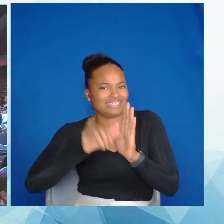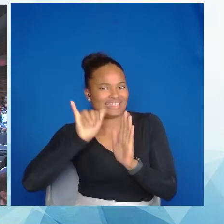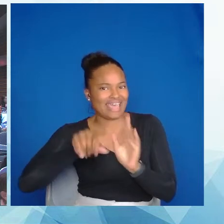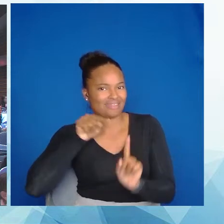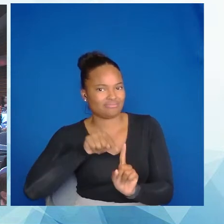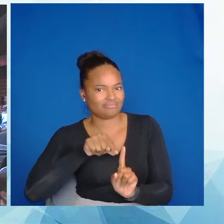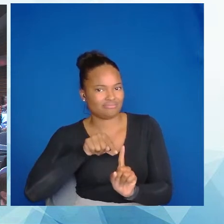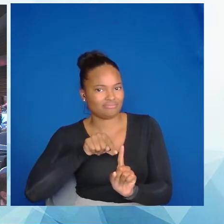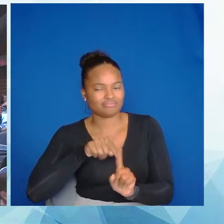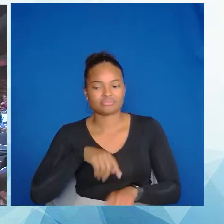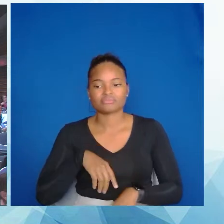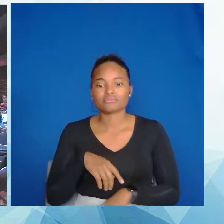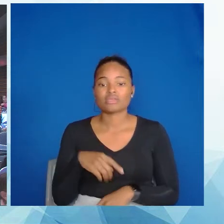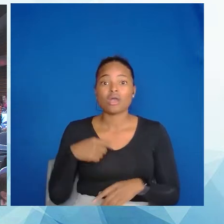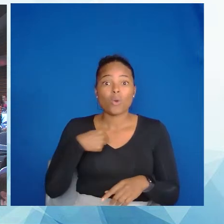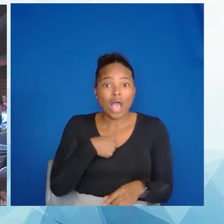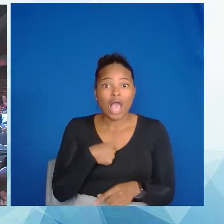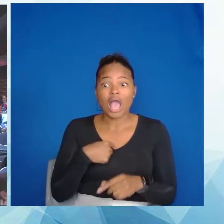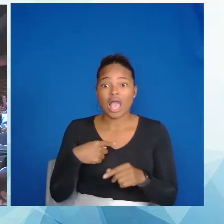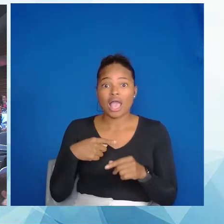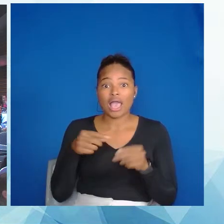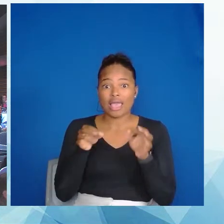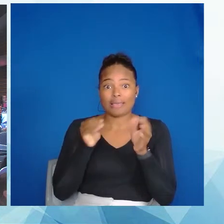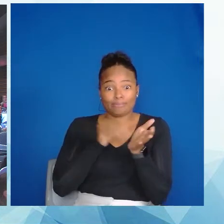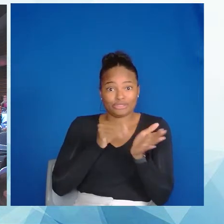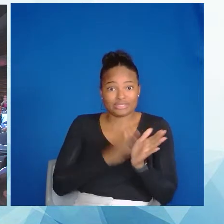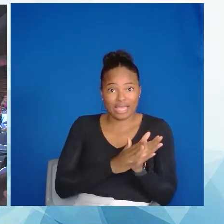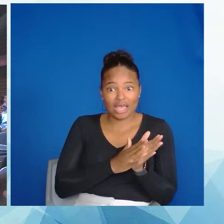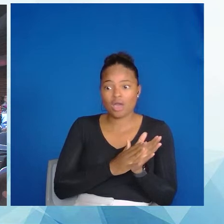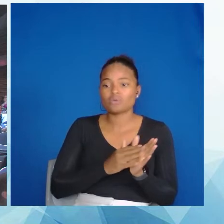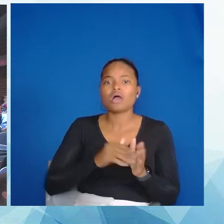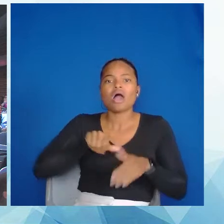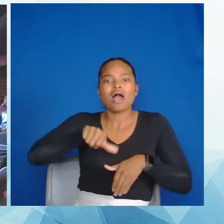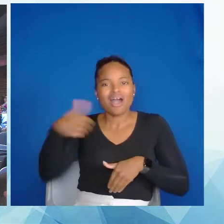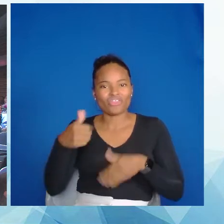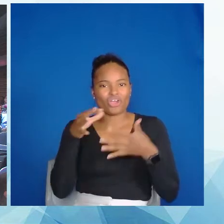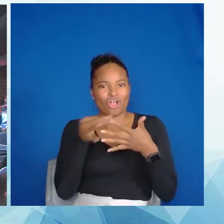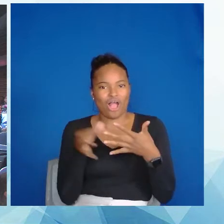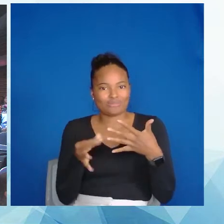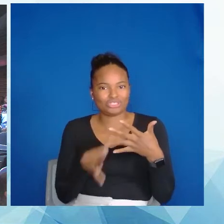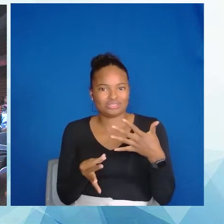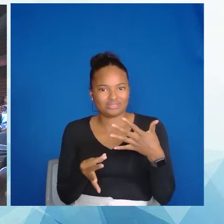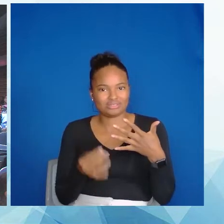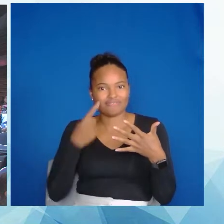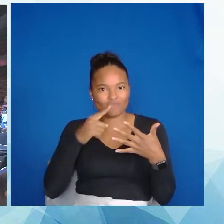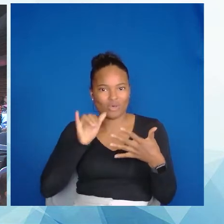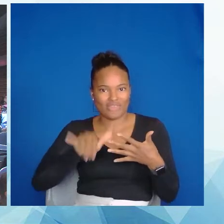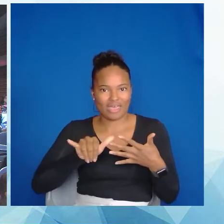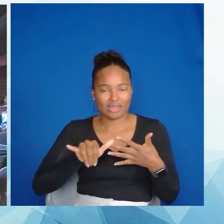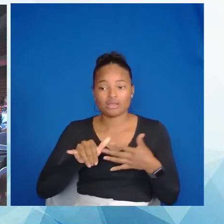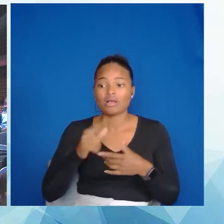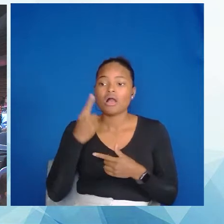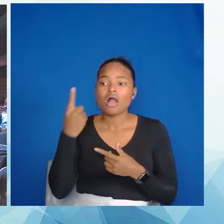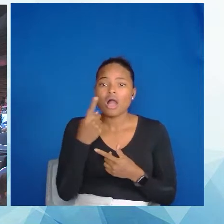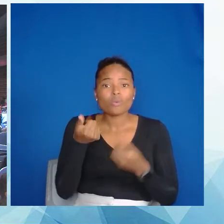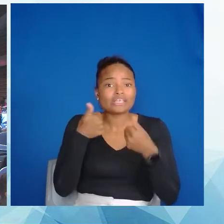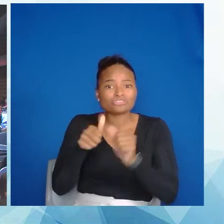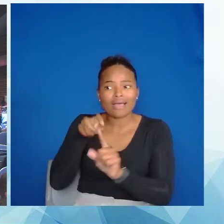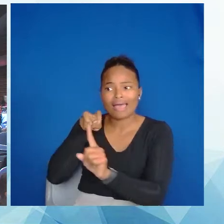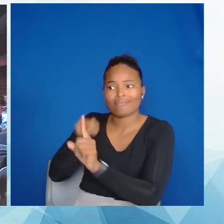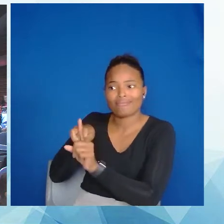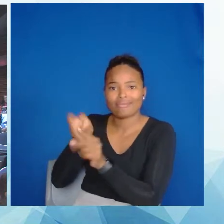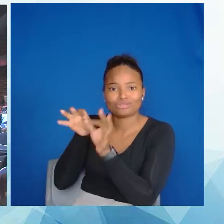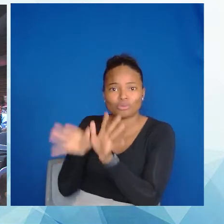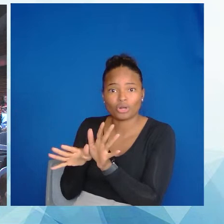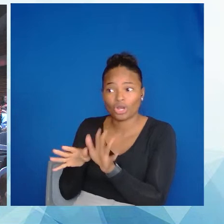saying, here are all of the other alternatives. You always want to try to get an interpreter. If an interpreter is